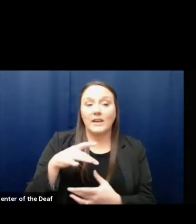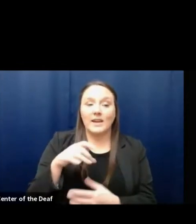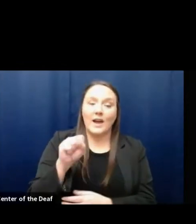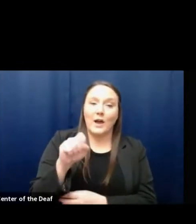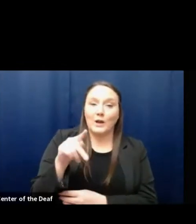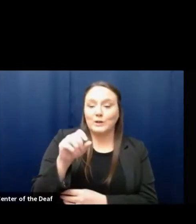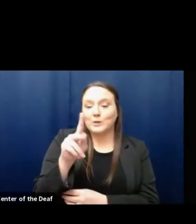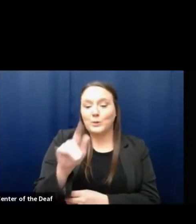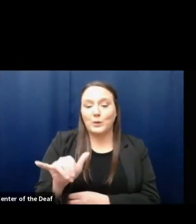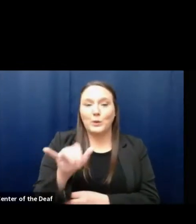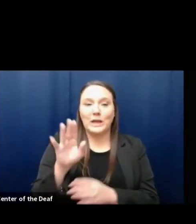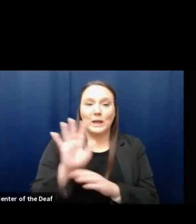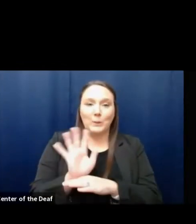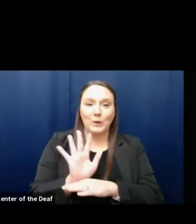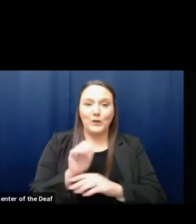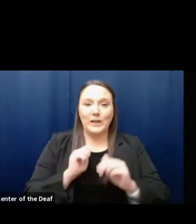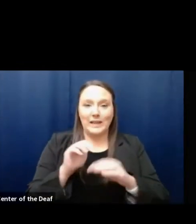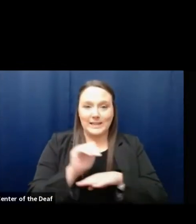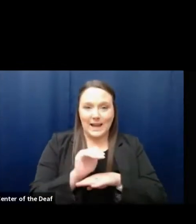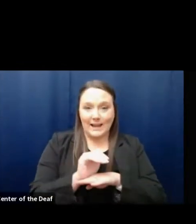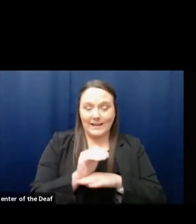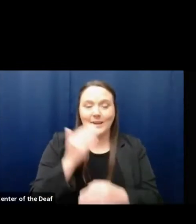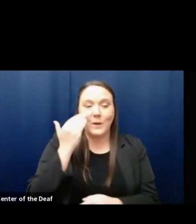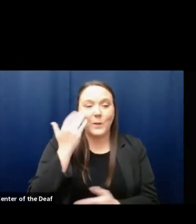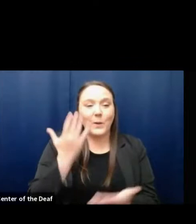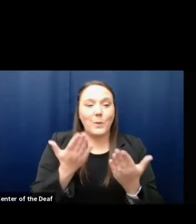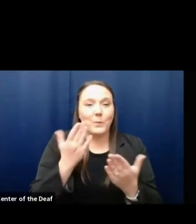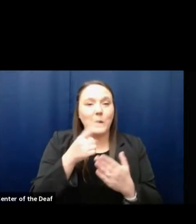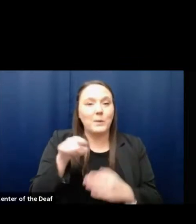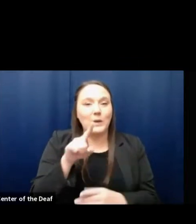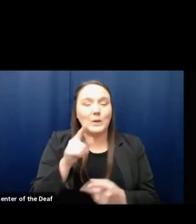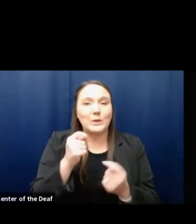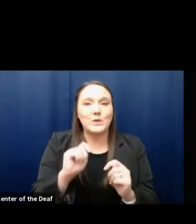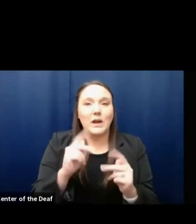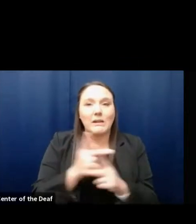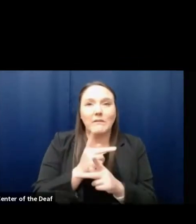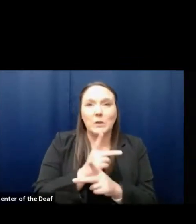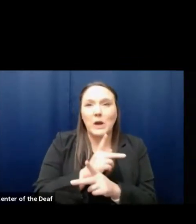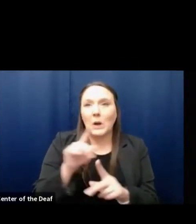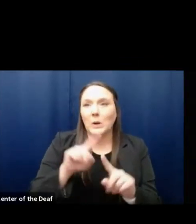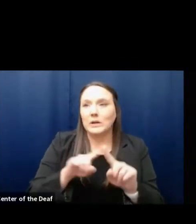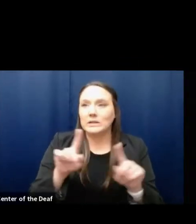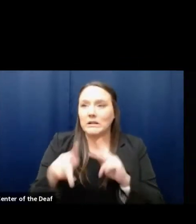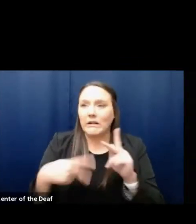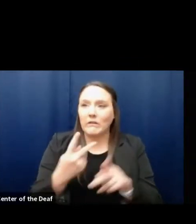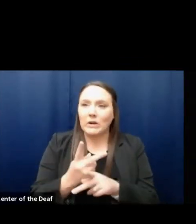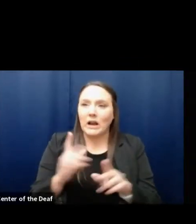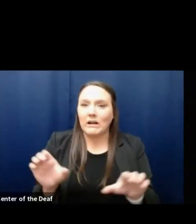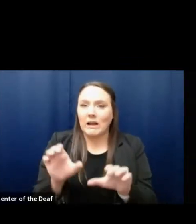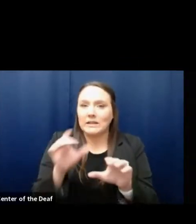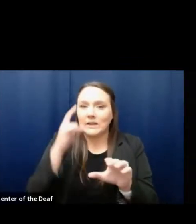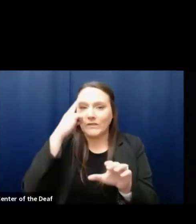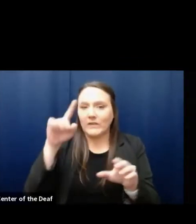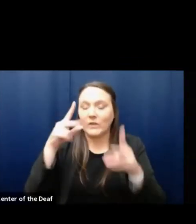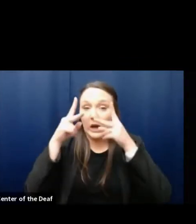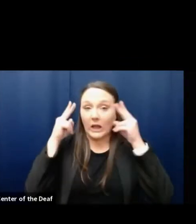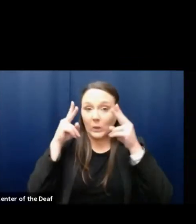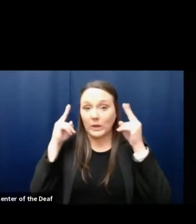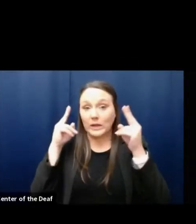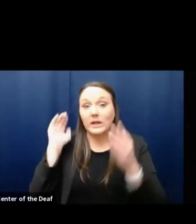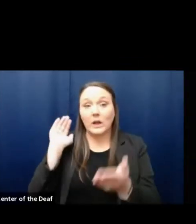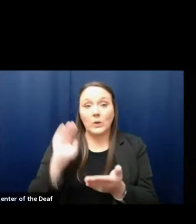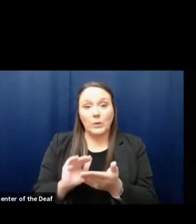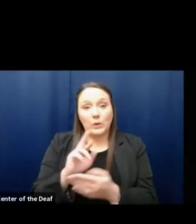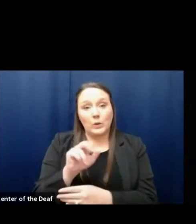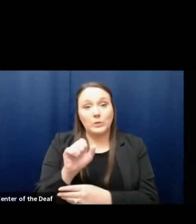night. We know you may be searching for alternate activities to do for Halloween and to reduce your risk of